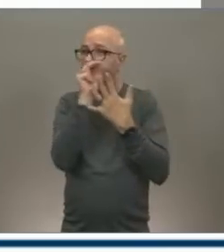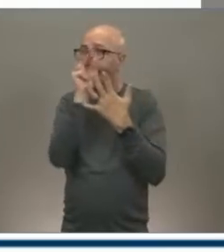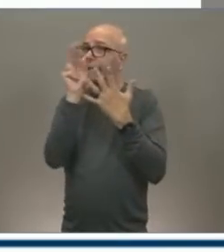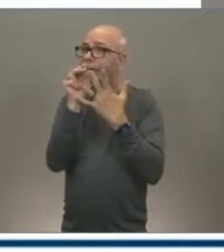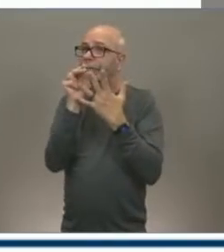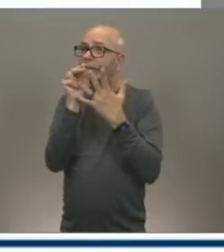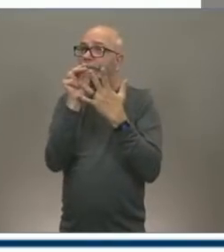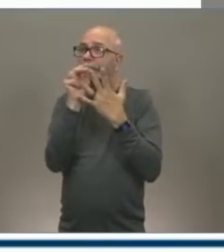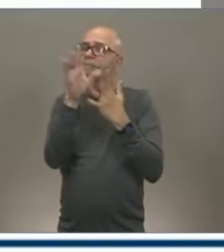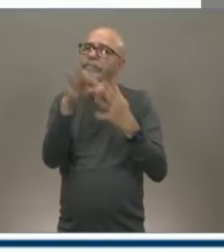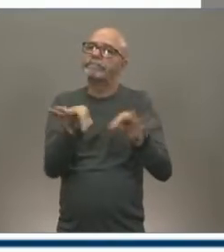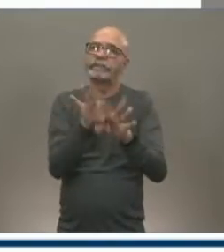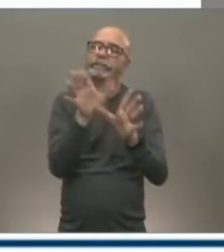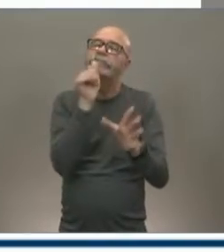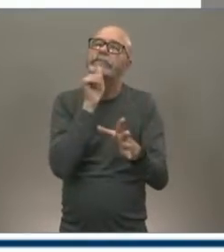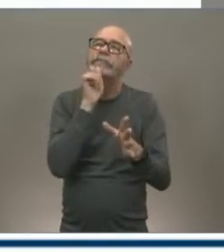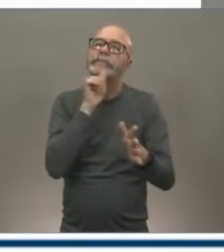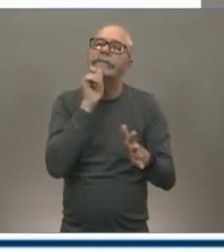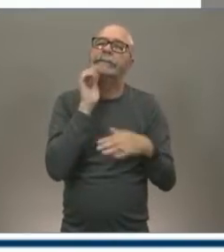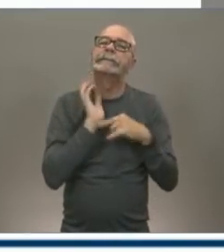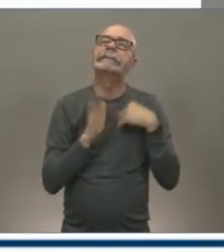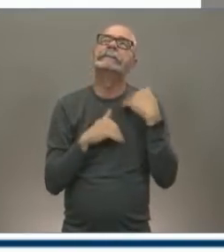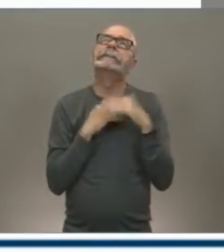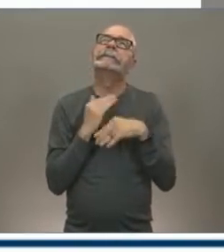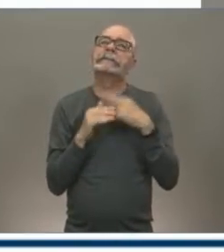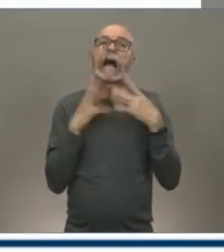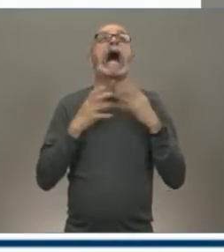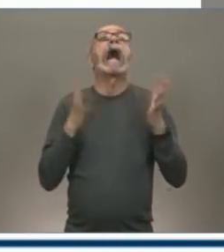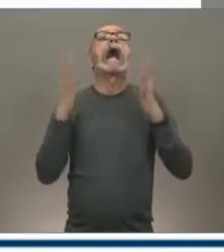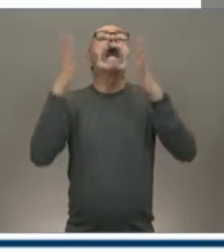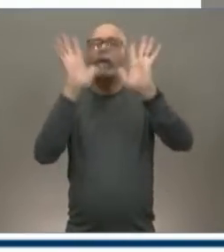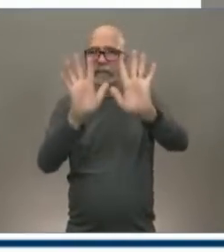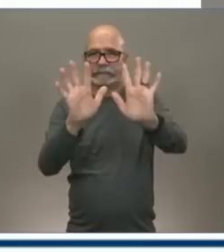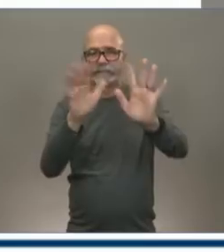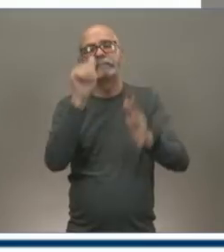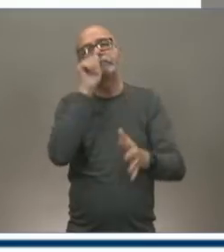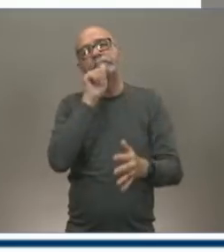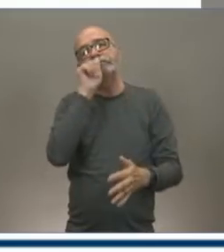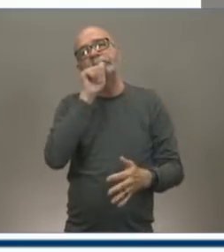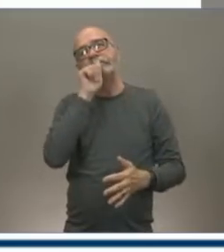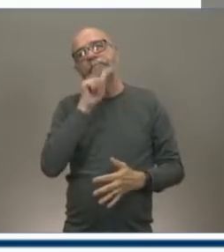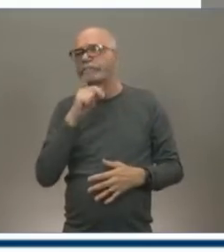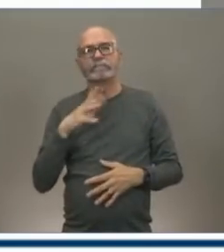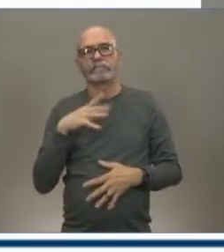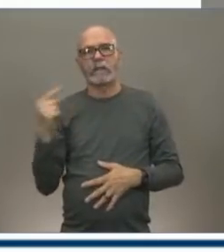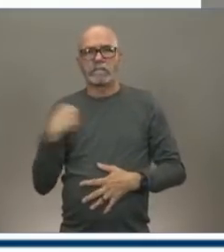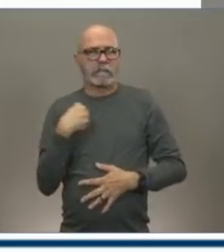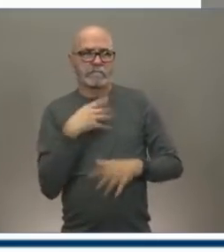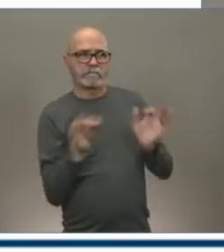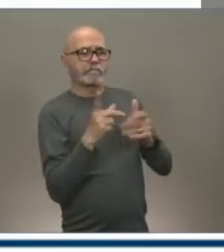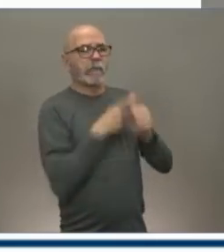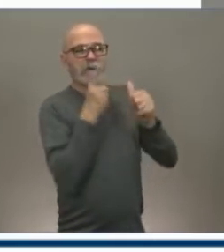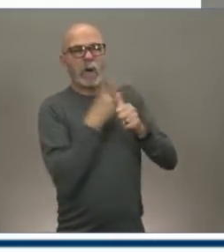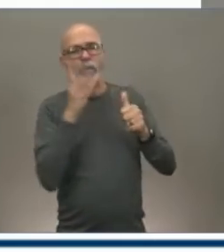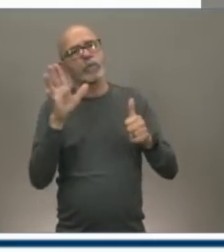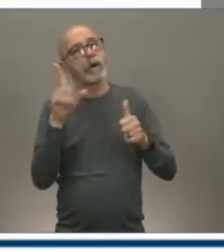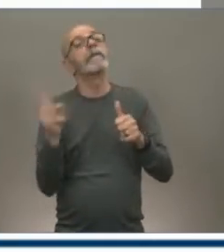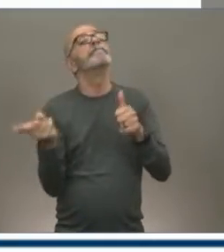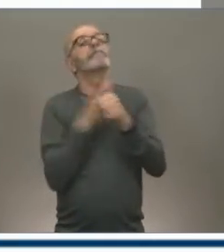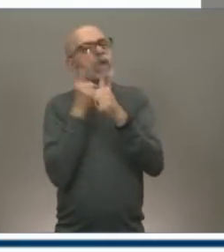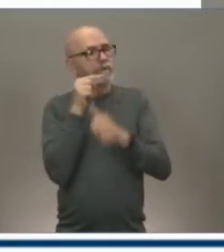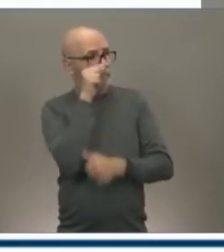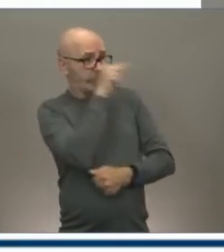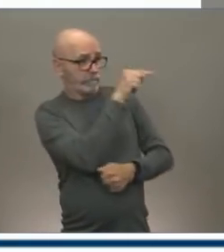are going to ask people to be patient. There are some people that are more important to get vaccinated than others, and we have to allow them to be at the